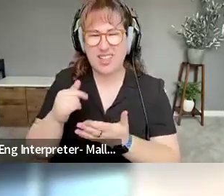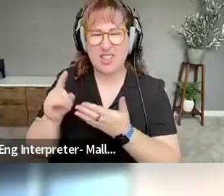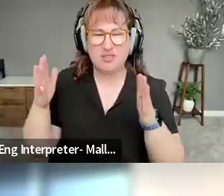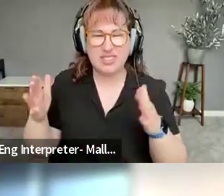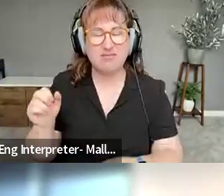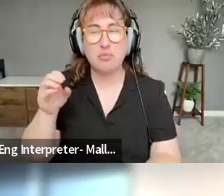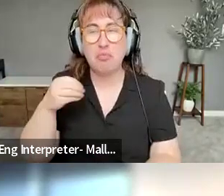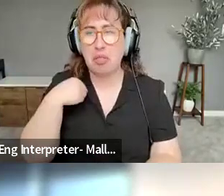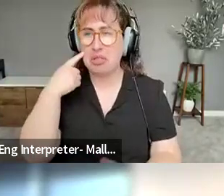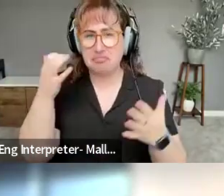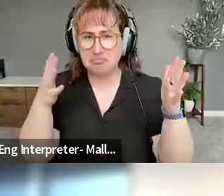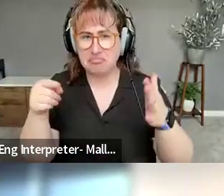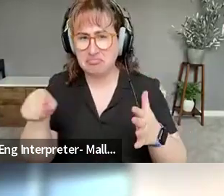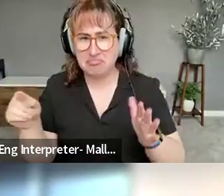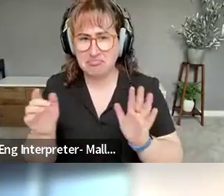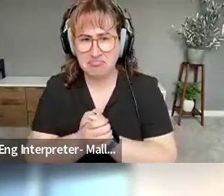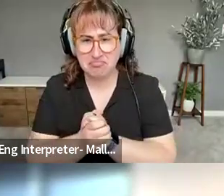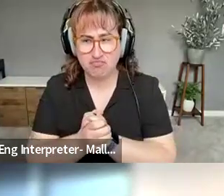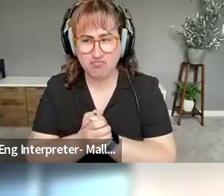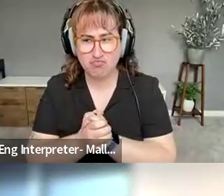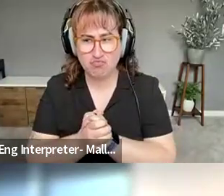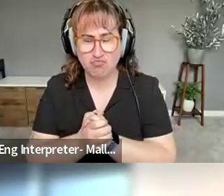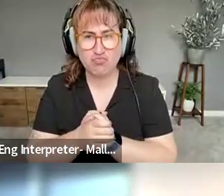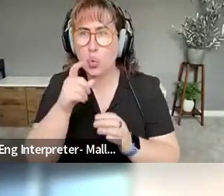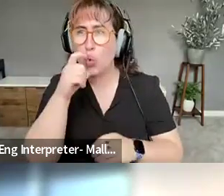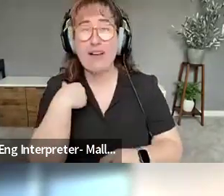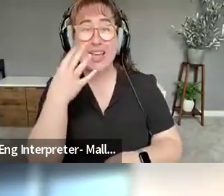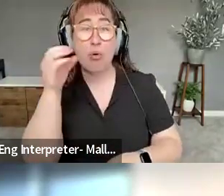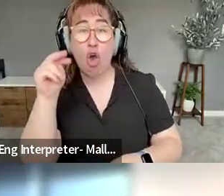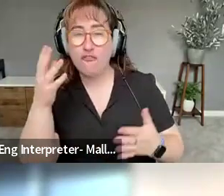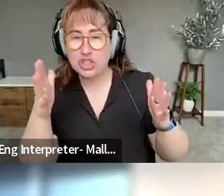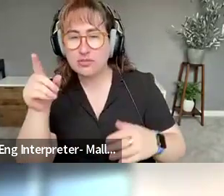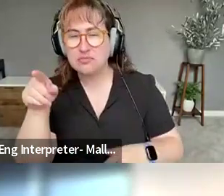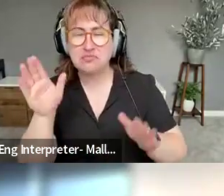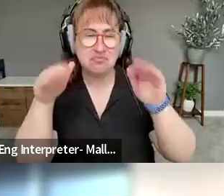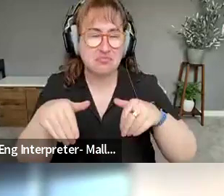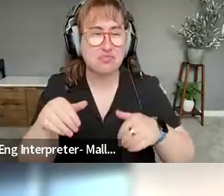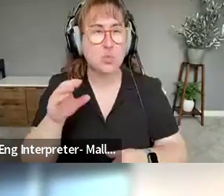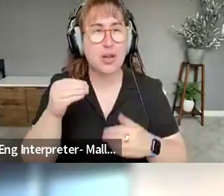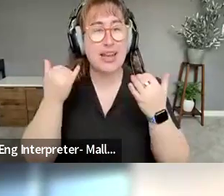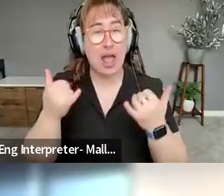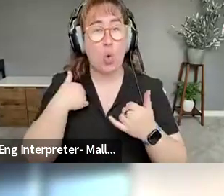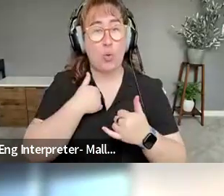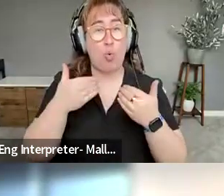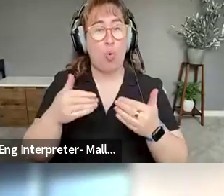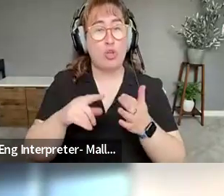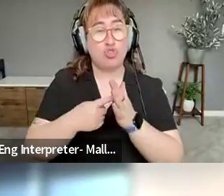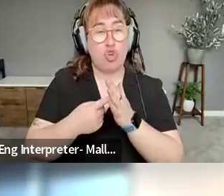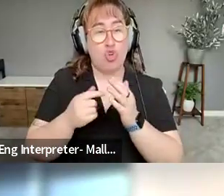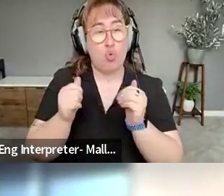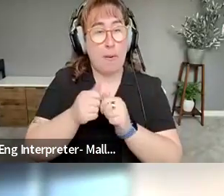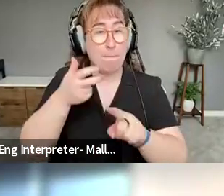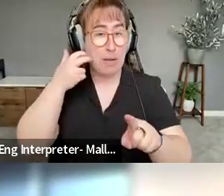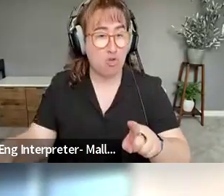So I think I've got most of the folks that have their camera on. So without further ado here, we will transition it over